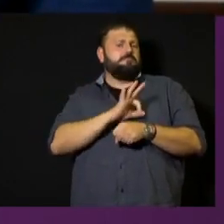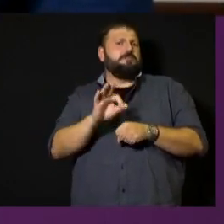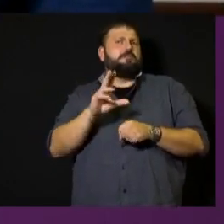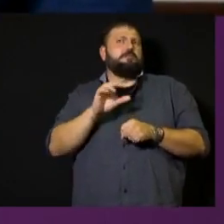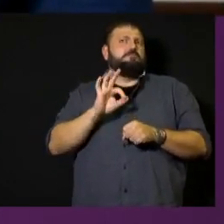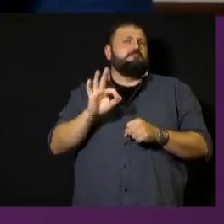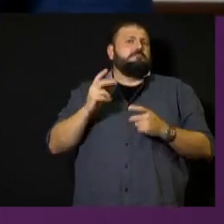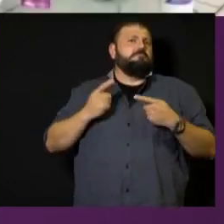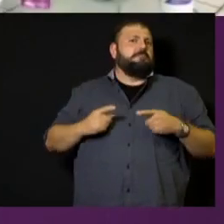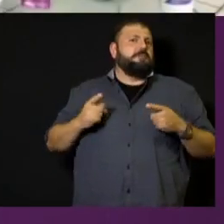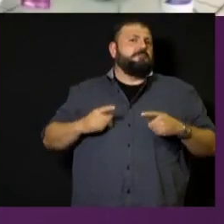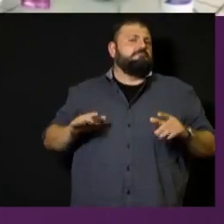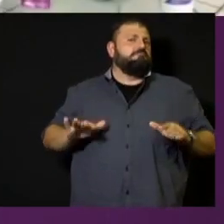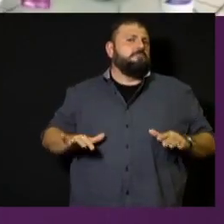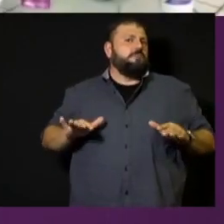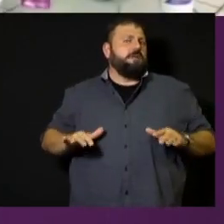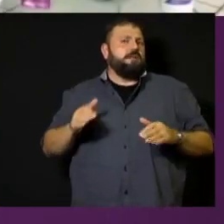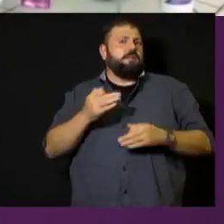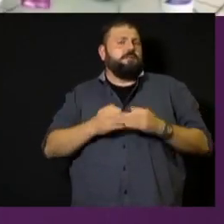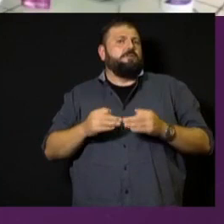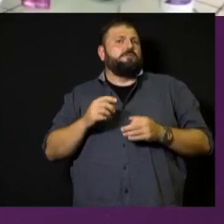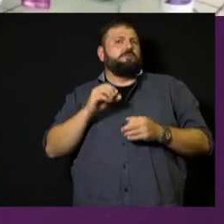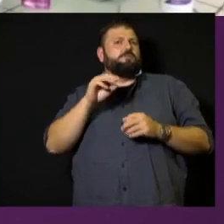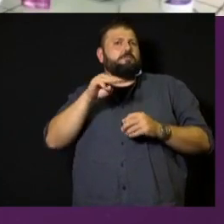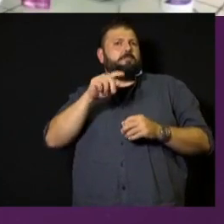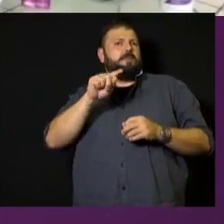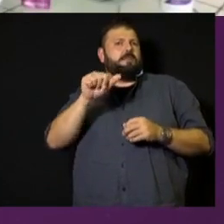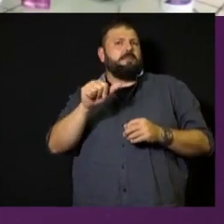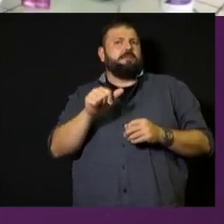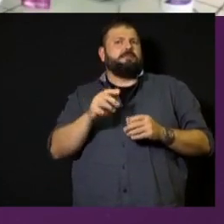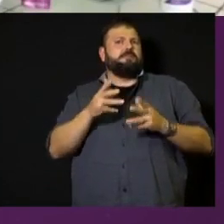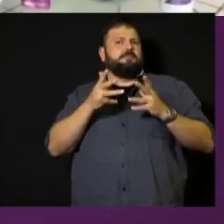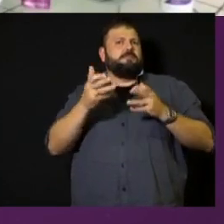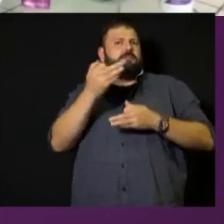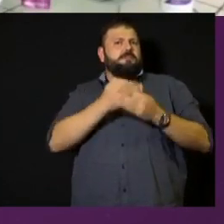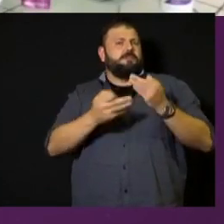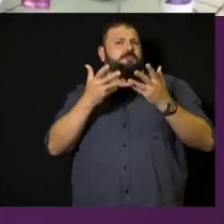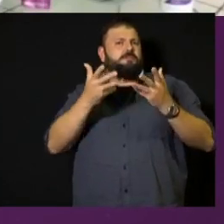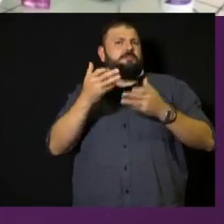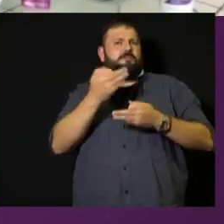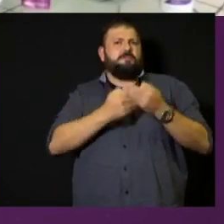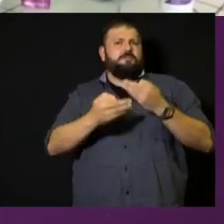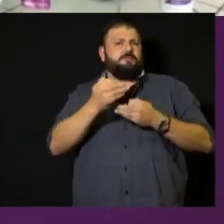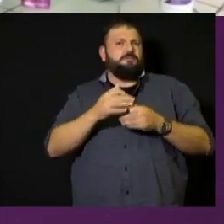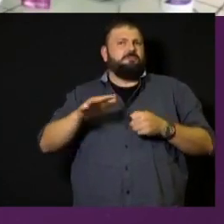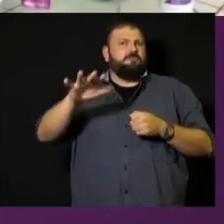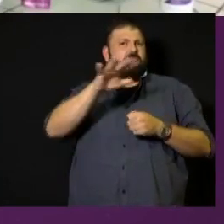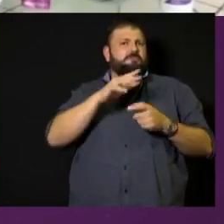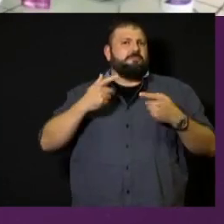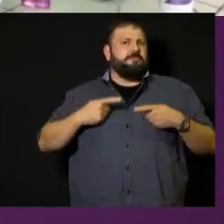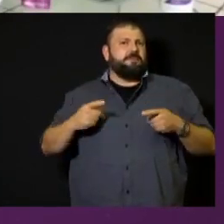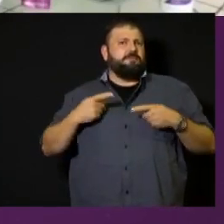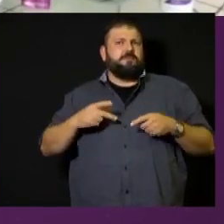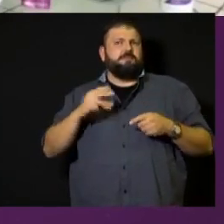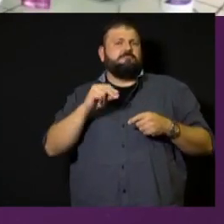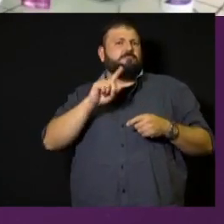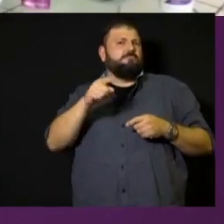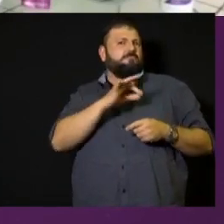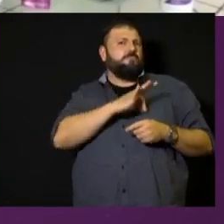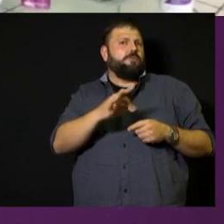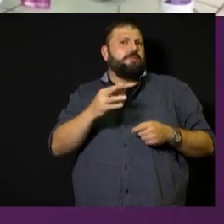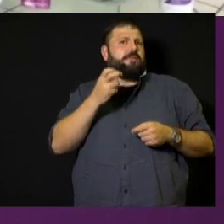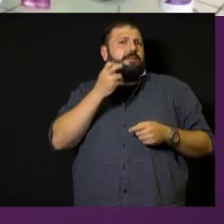mean to be like a coward with your purpose, your desire, and your goals. A lot of people